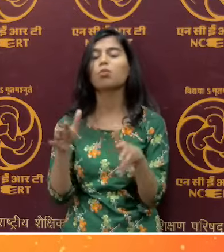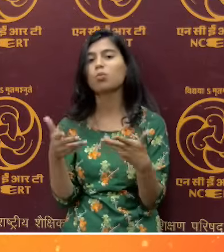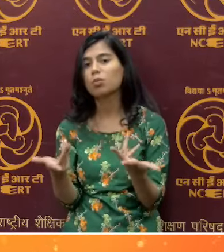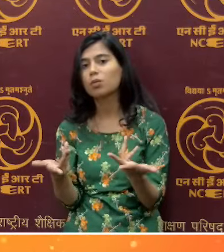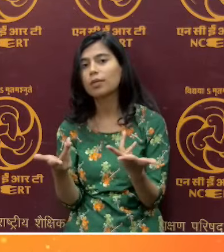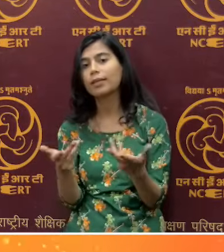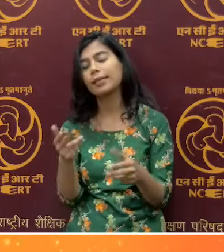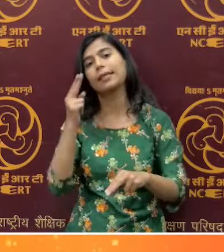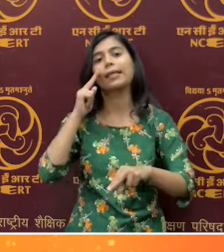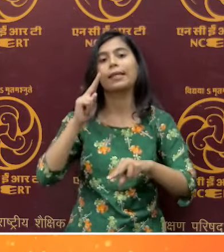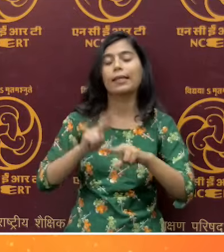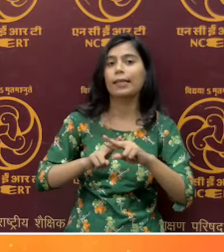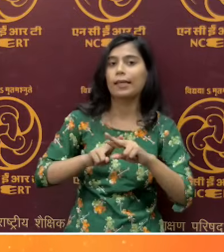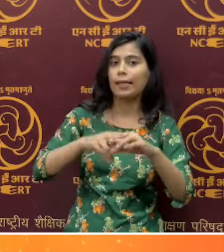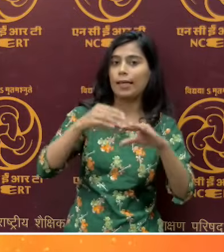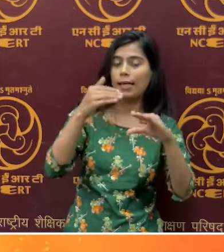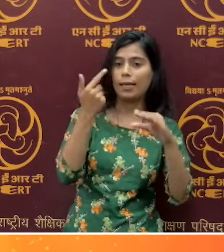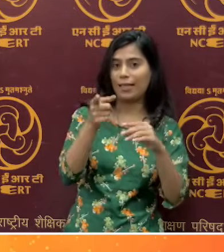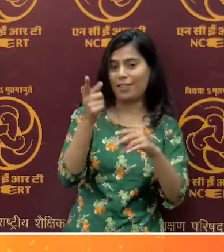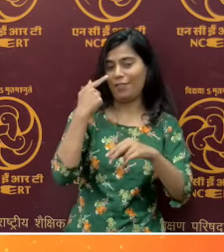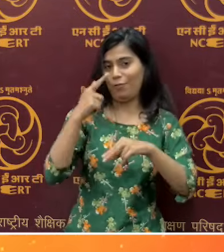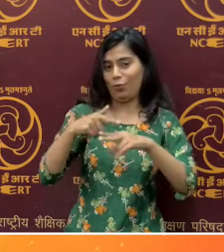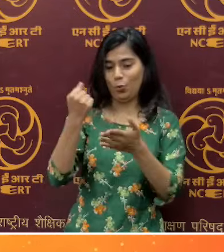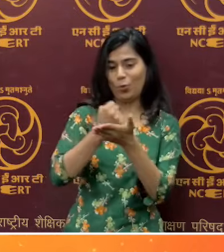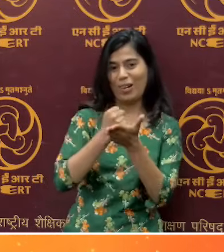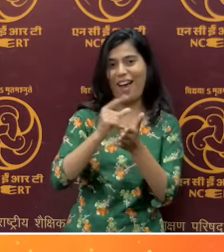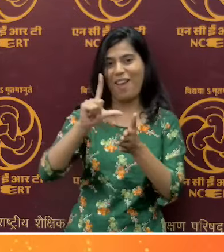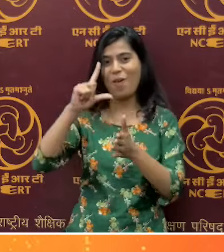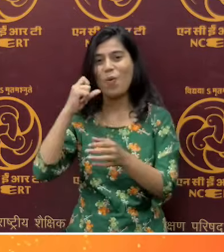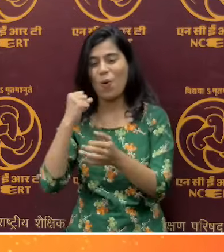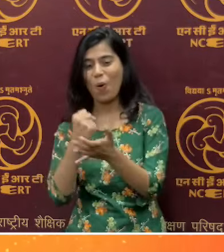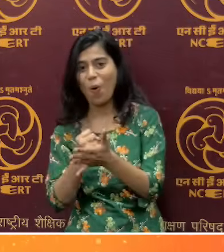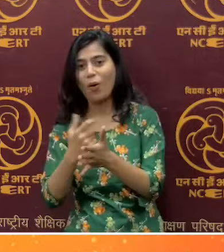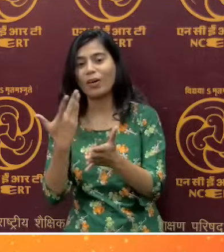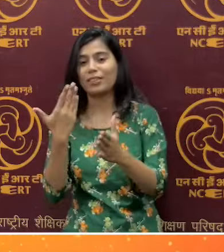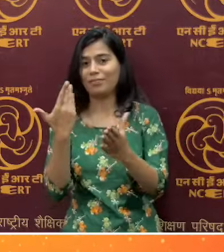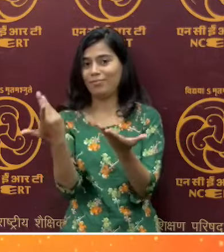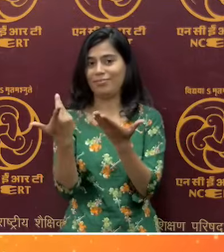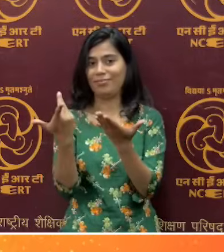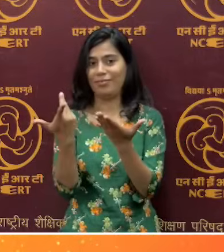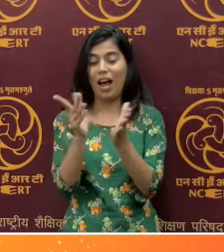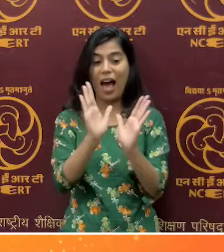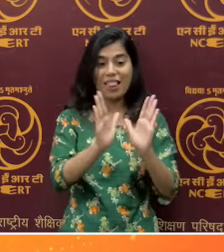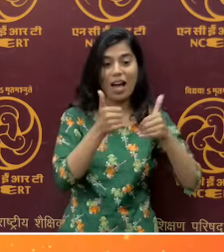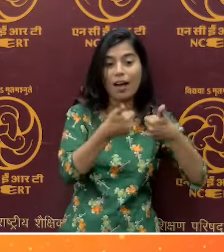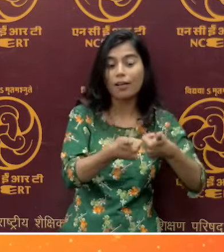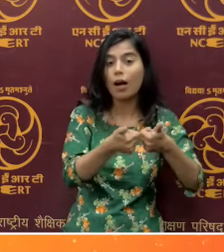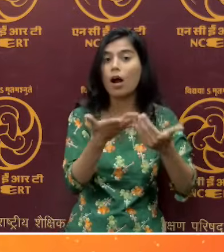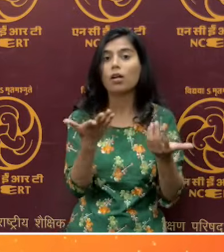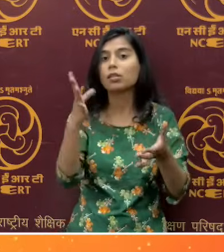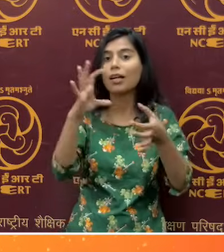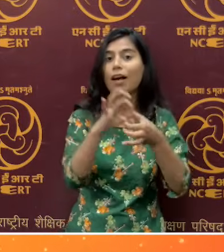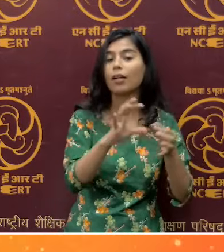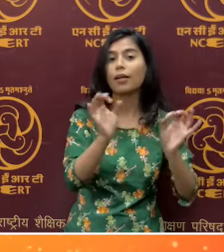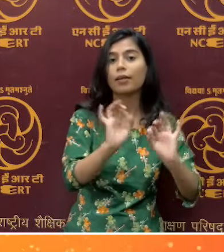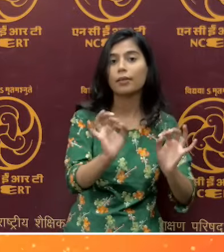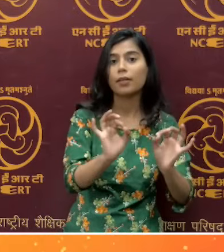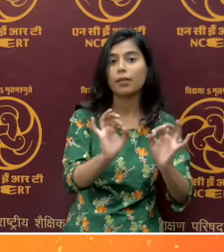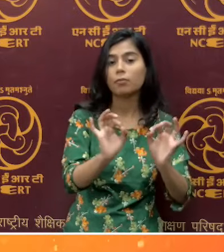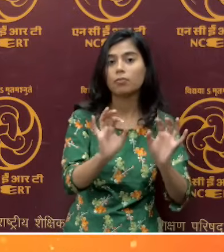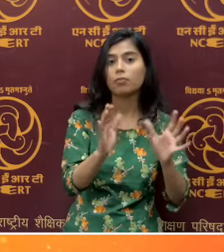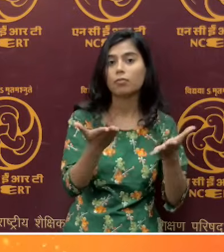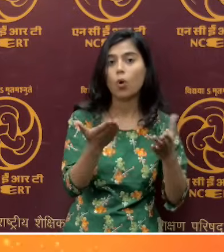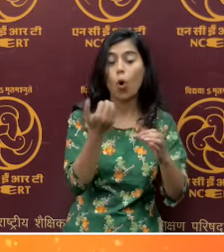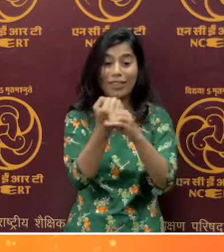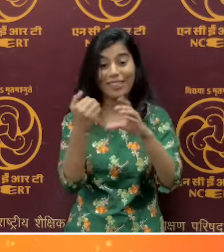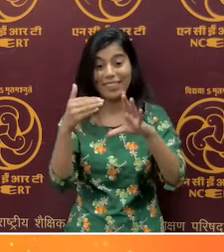Might be if the email ID which they are trying to log in, it is not registered with the mobile, the Aadhaar number, Okay. which are there in the DigiLocker.